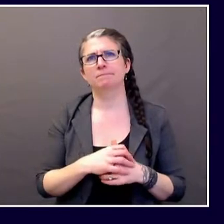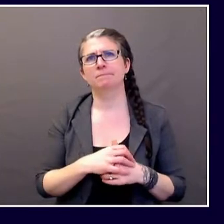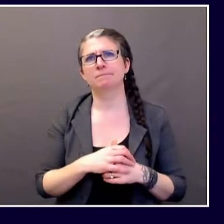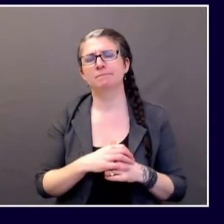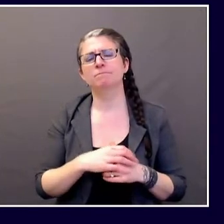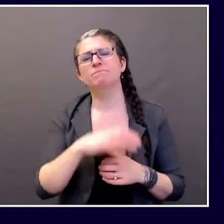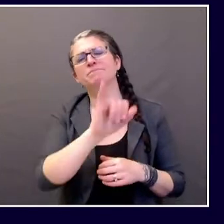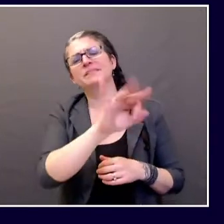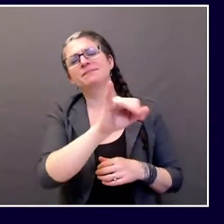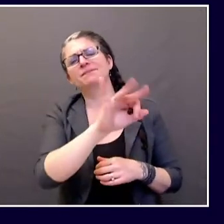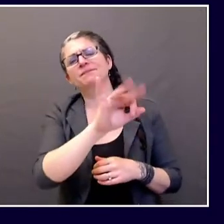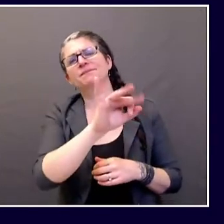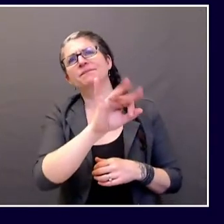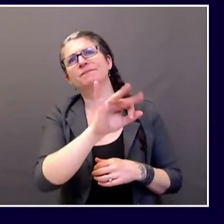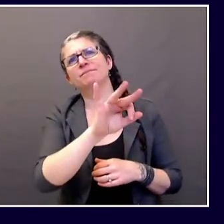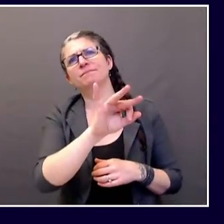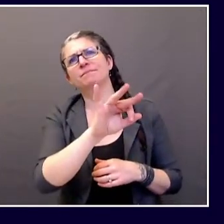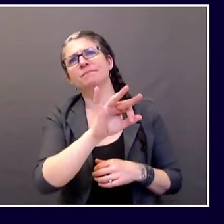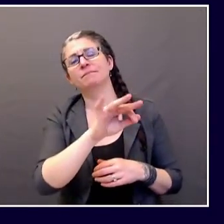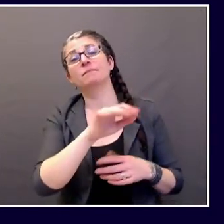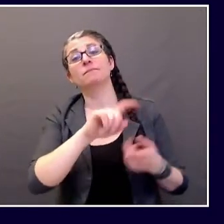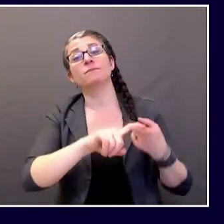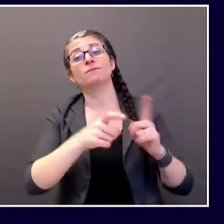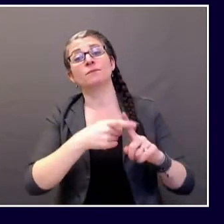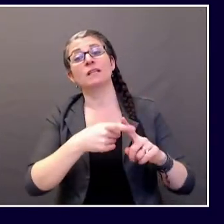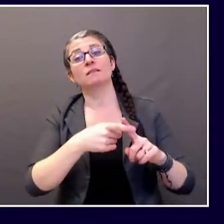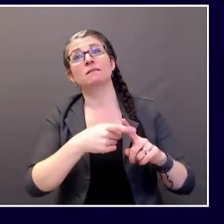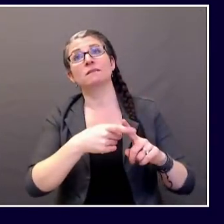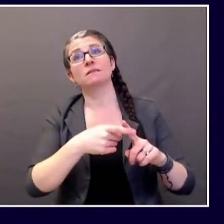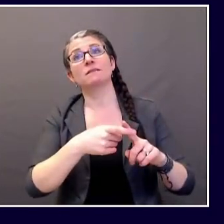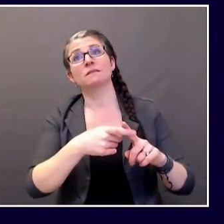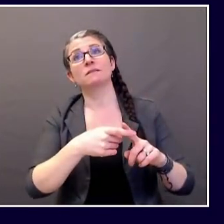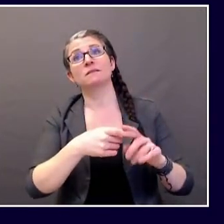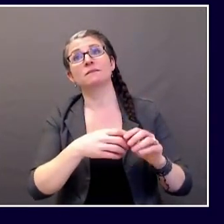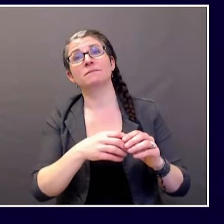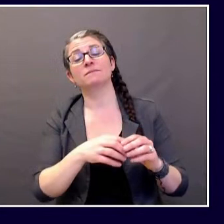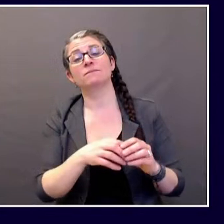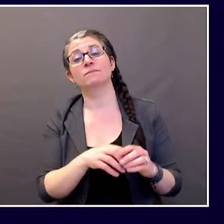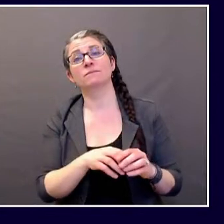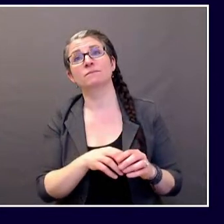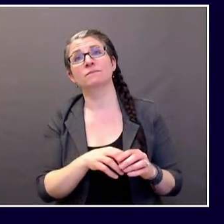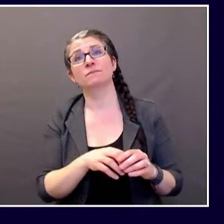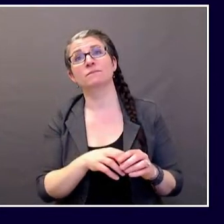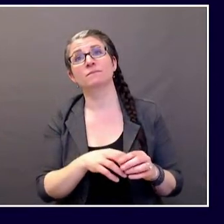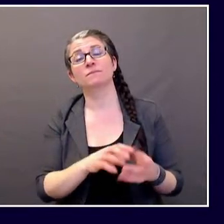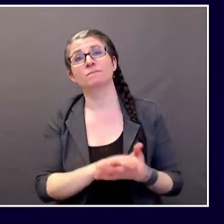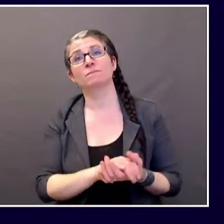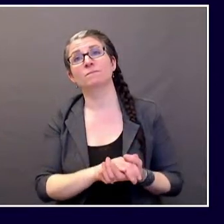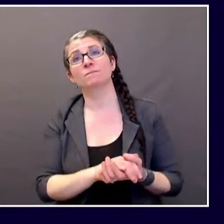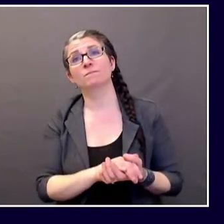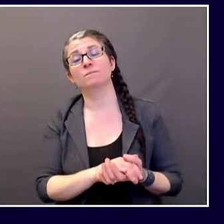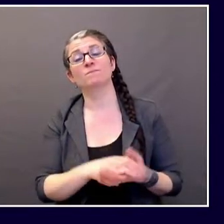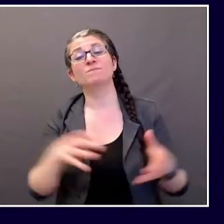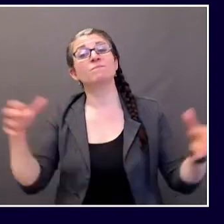But they are still concerned about the science kind of still being out on a person's ability to harbor the virus in their nose and